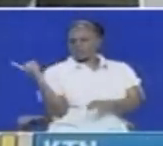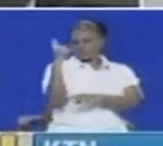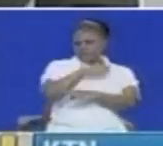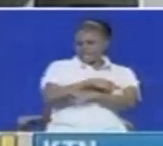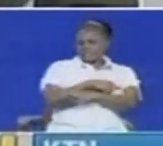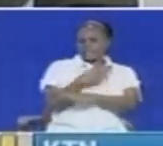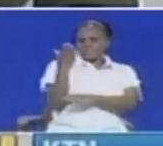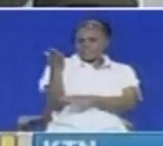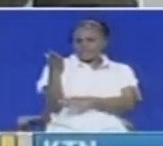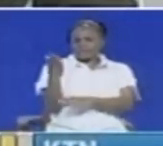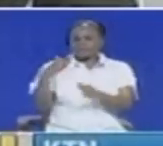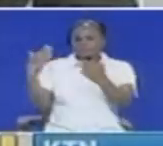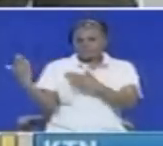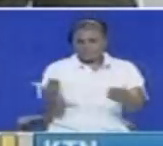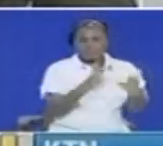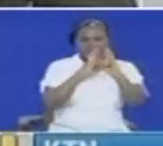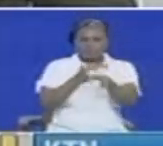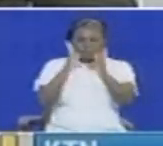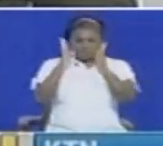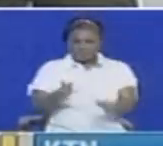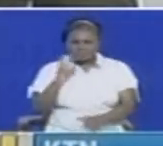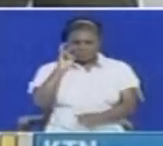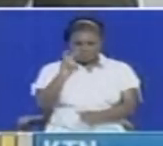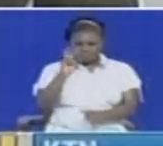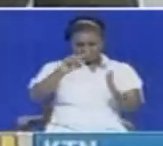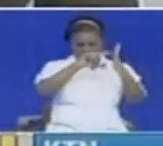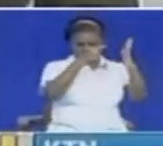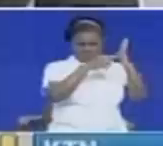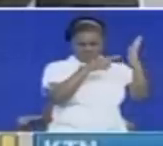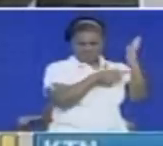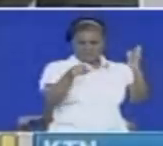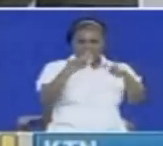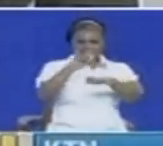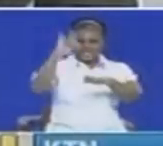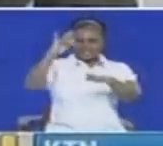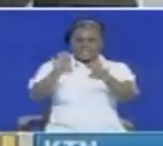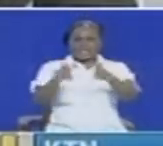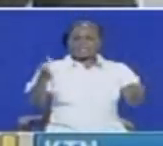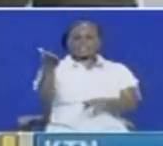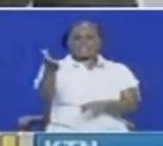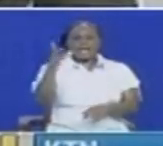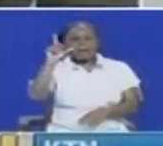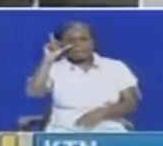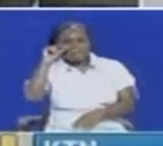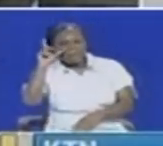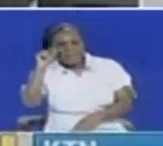as well. Let's bring in Ferdinand Omondi to look at the issues that have been touching residents there. Ferdy.